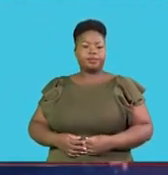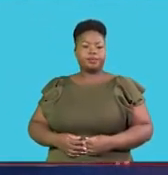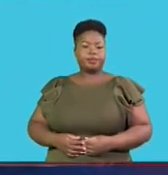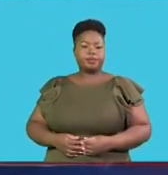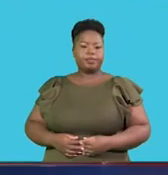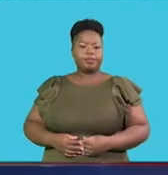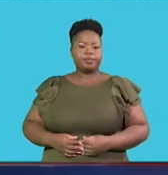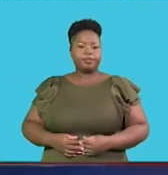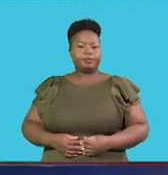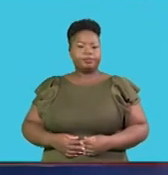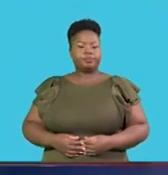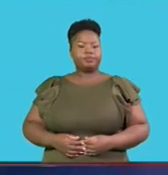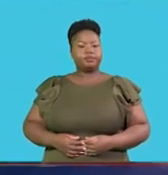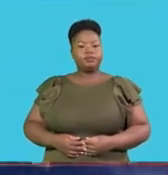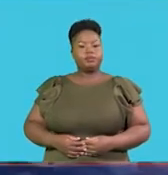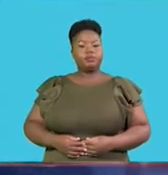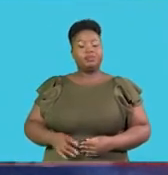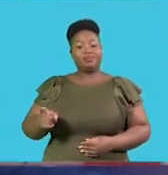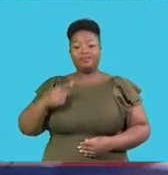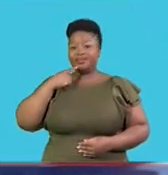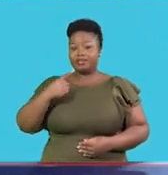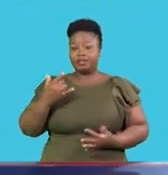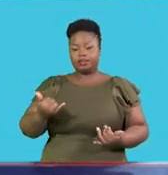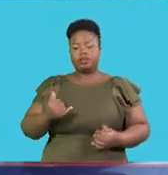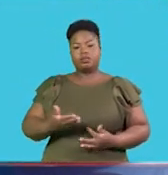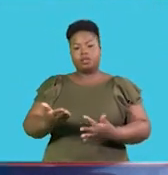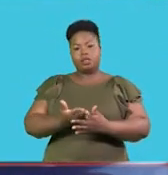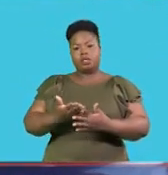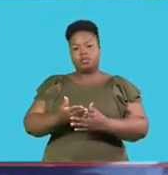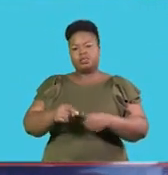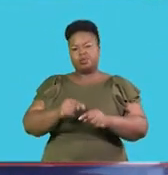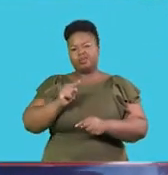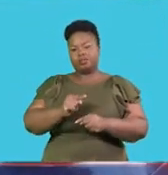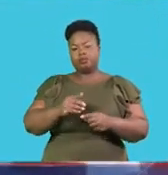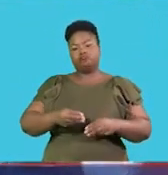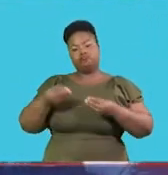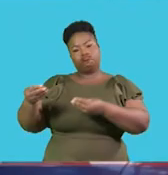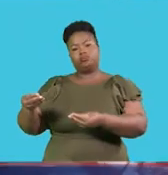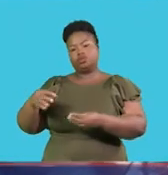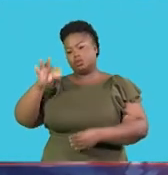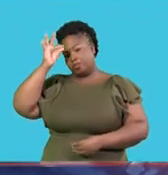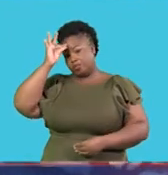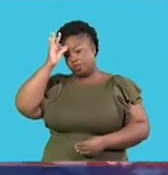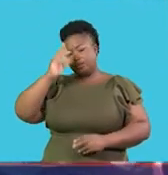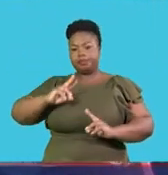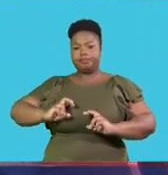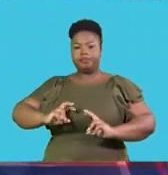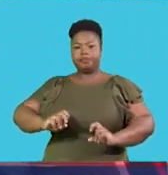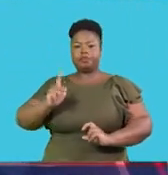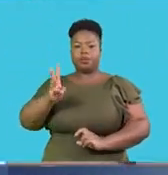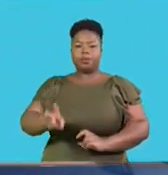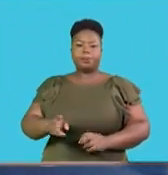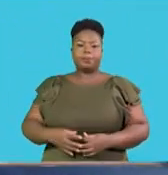efanelekileyo. Umphathiswa uthi ityala malunga nesisehlo sele ligqithiselwe emapoliseni ukuqhubeka